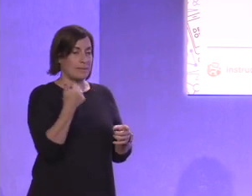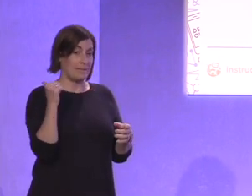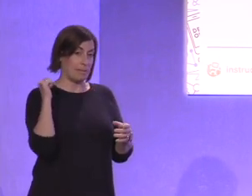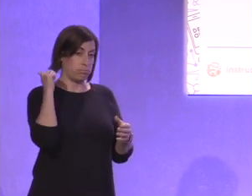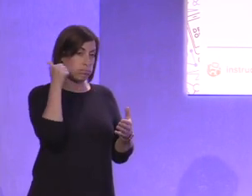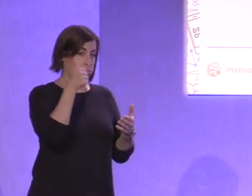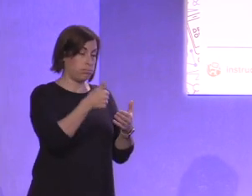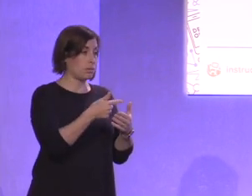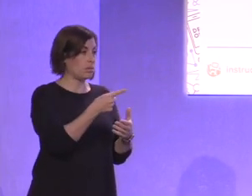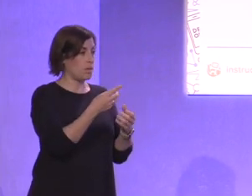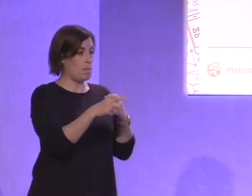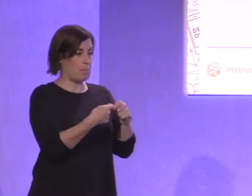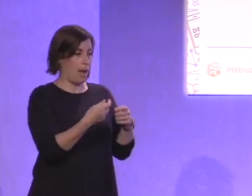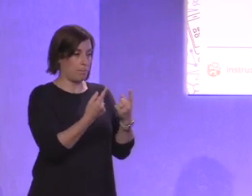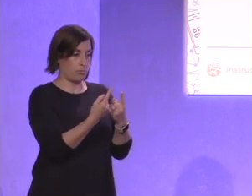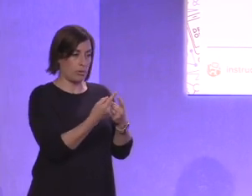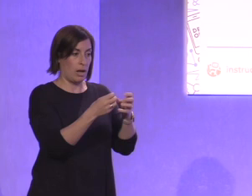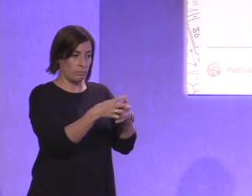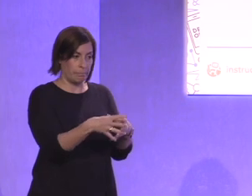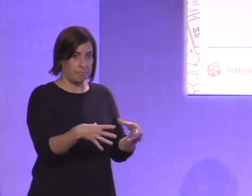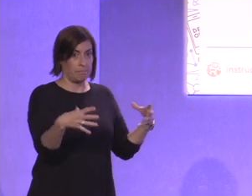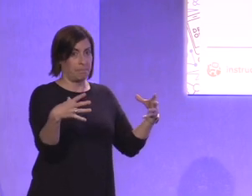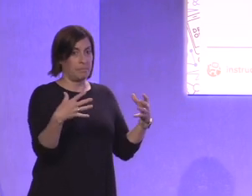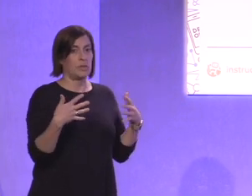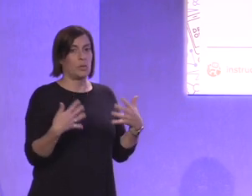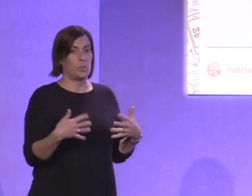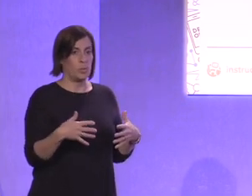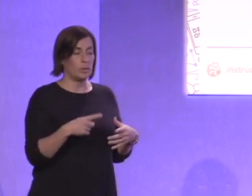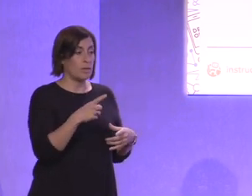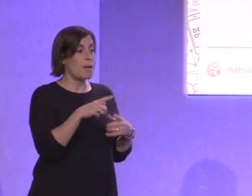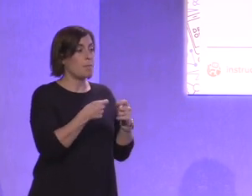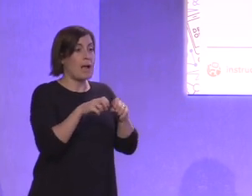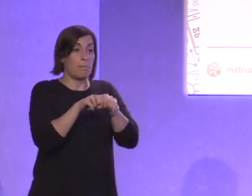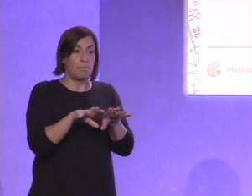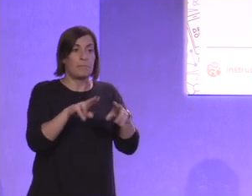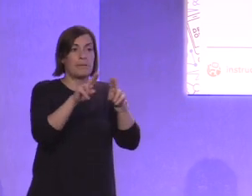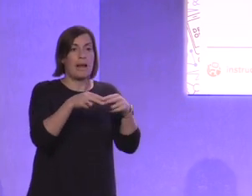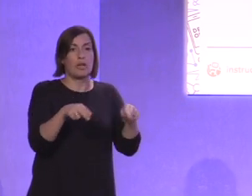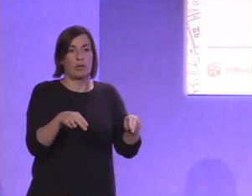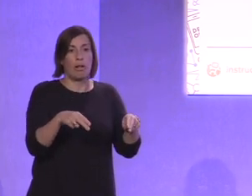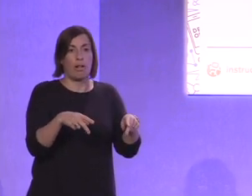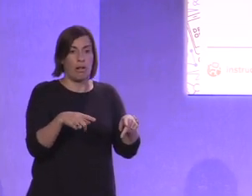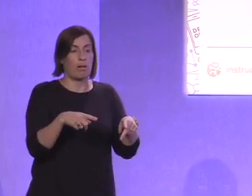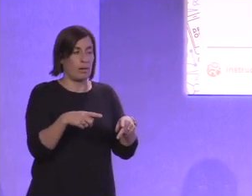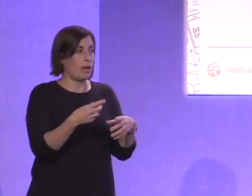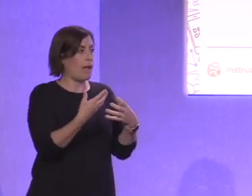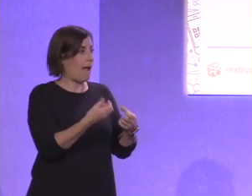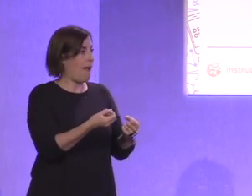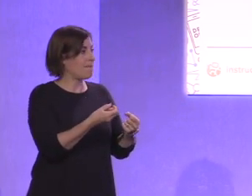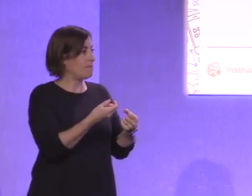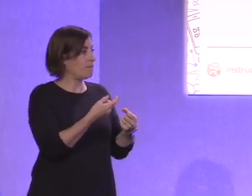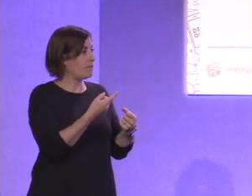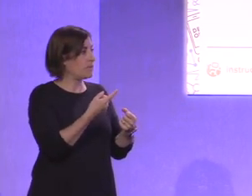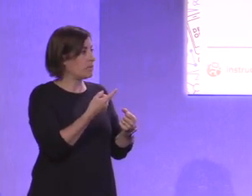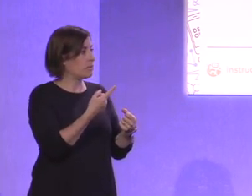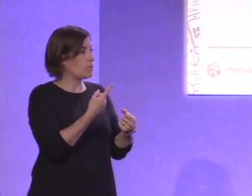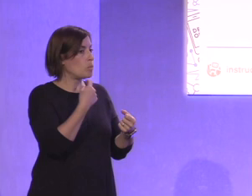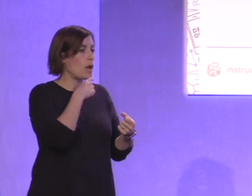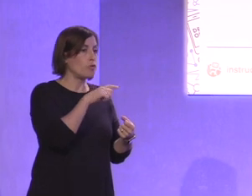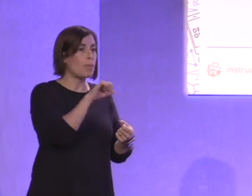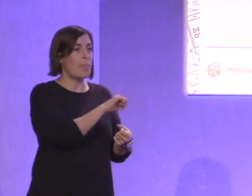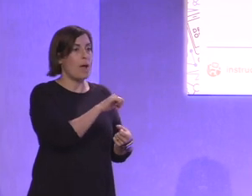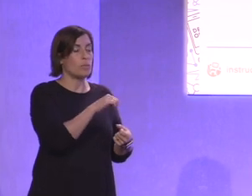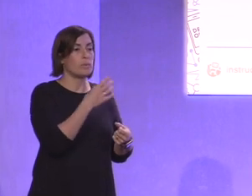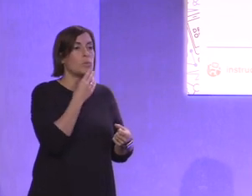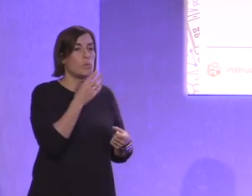has grown massively. It's used internationally. We have about 100,000 monthly active users.